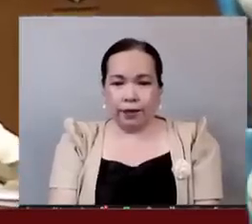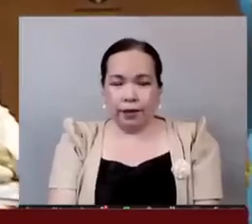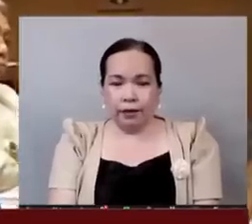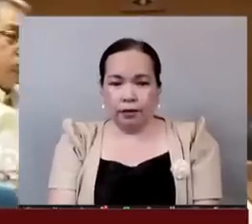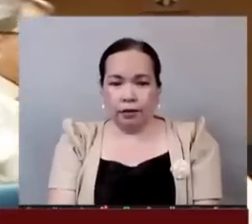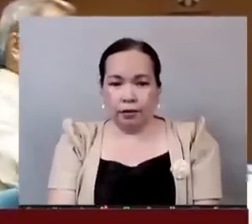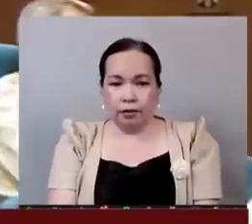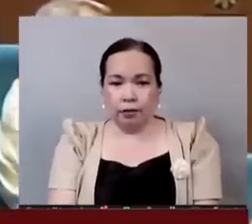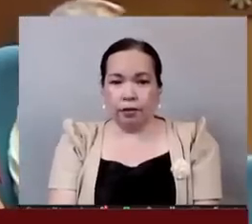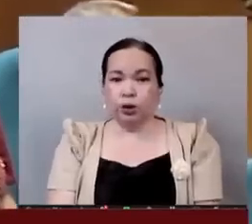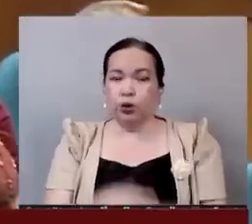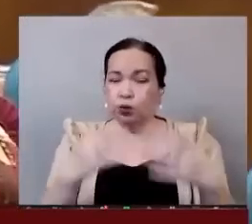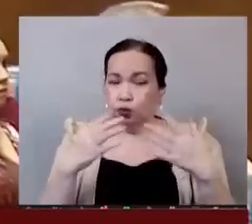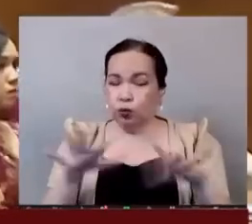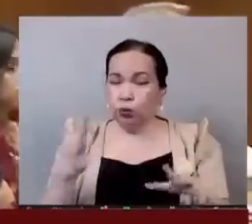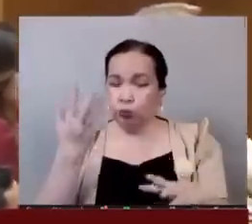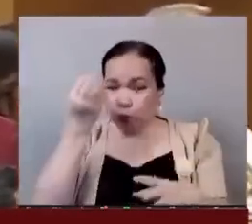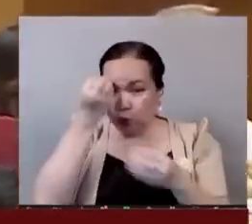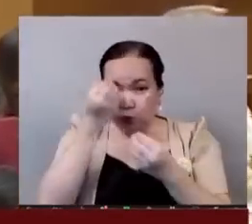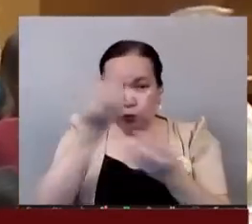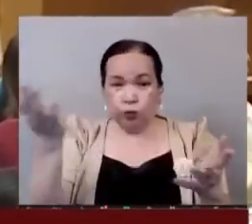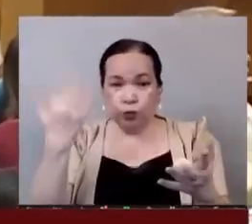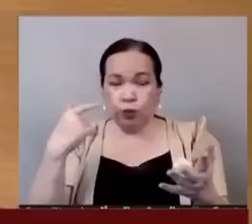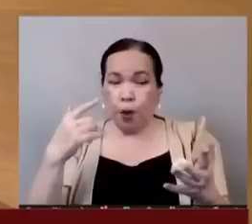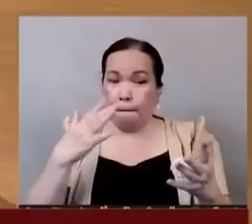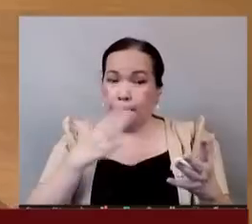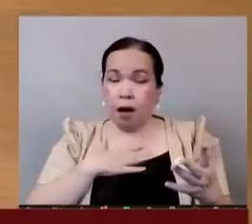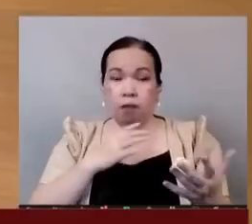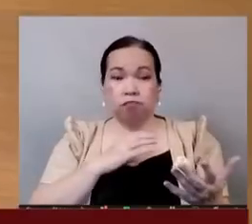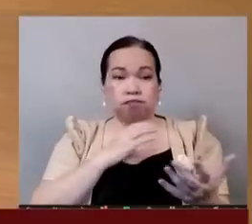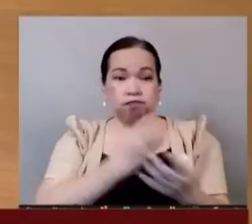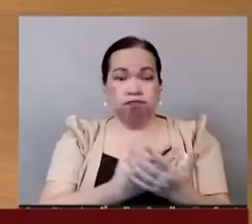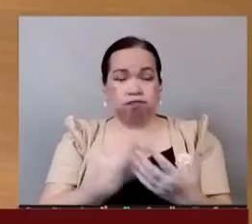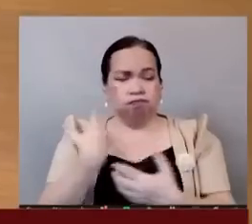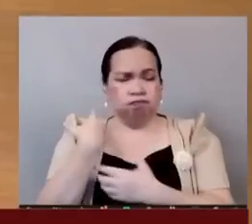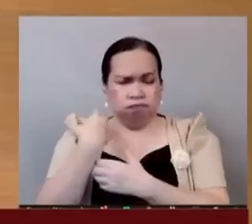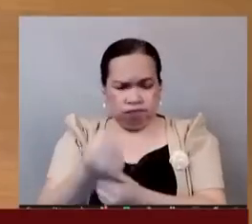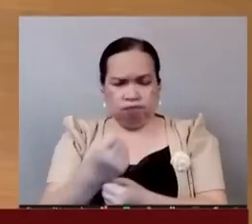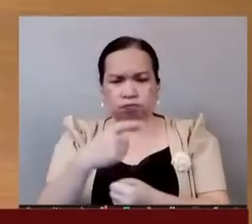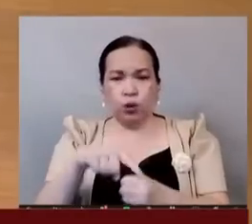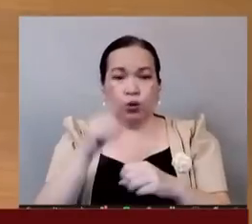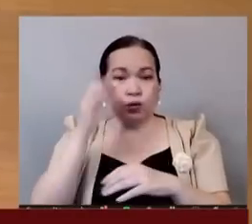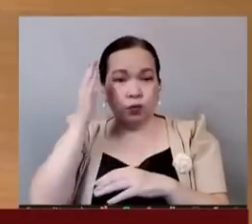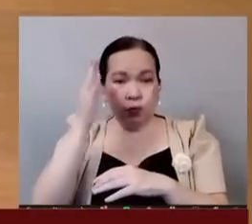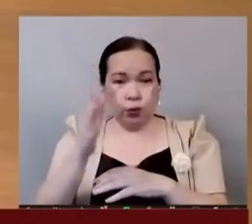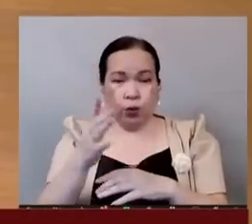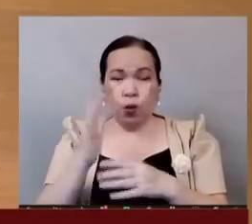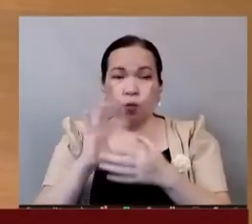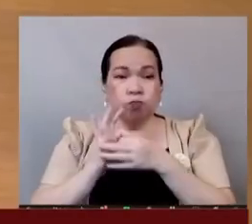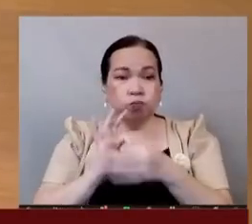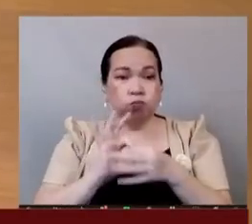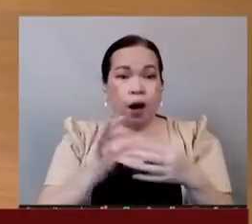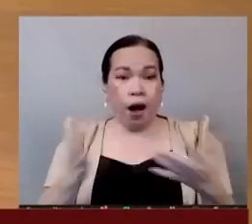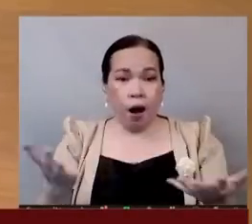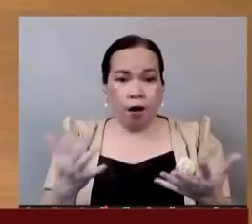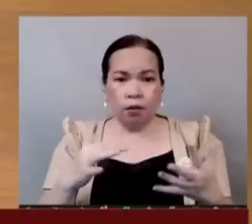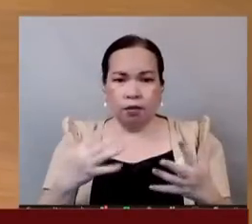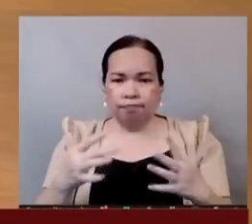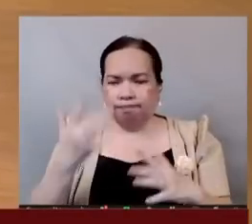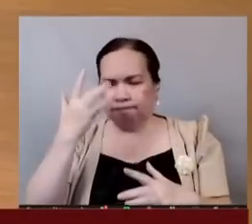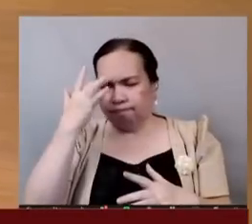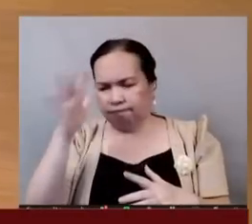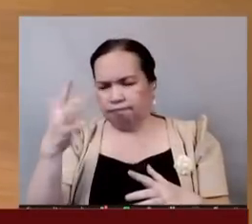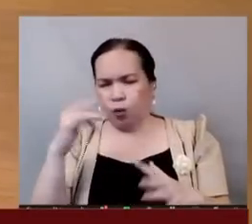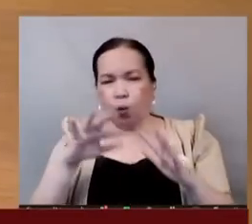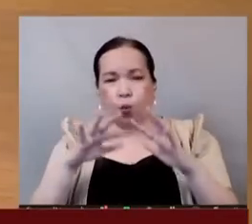I have stated before that my confidence in our future was grounded in our world-class quality